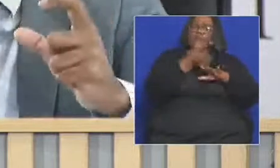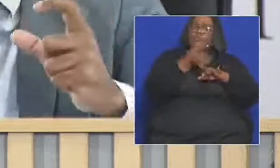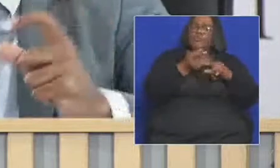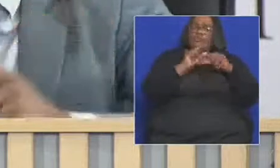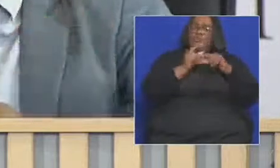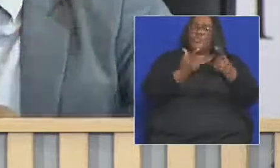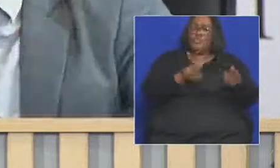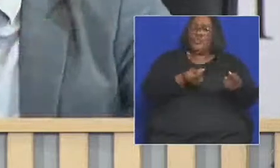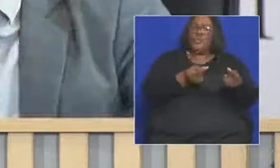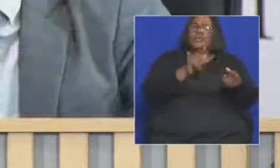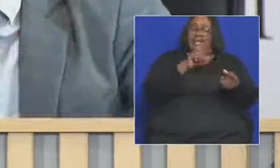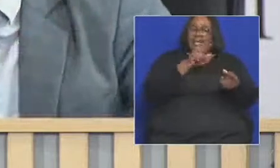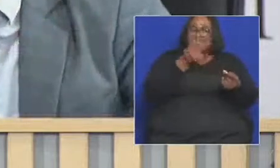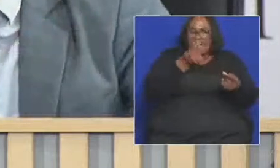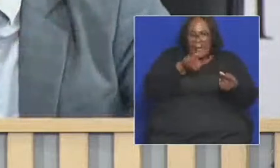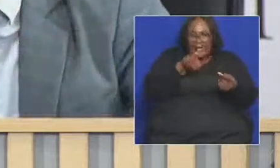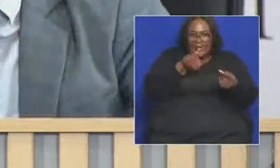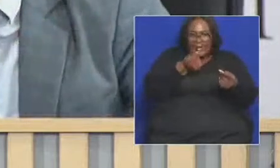the profit.